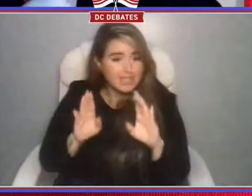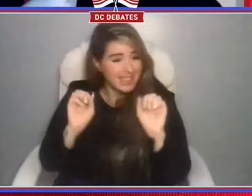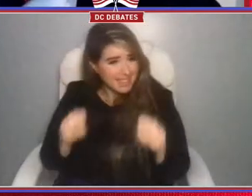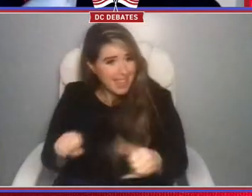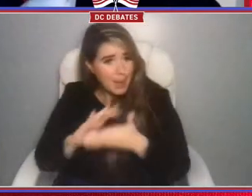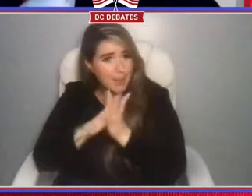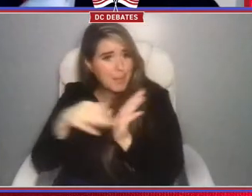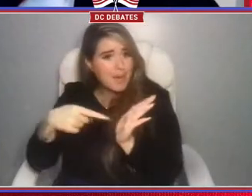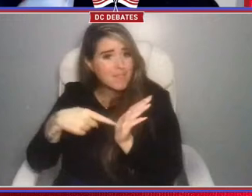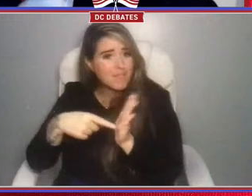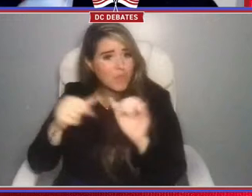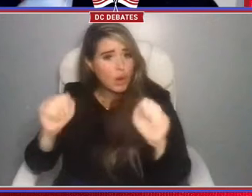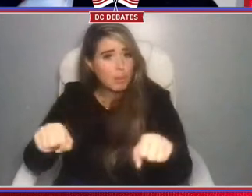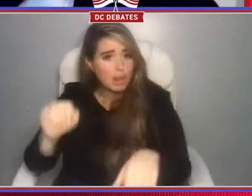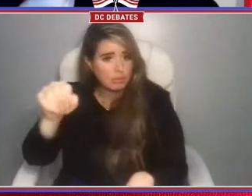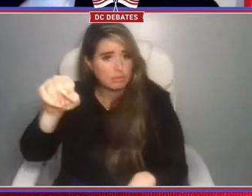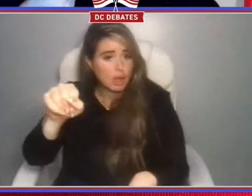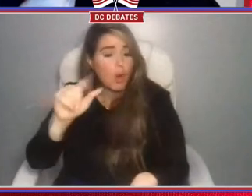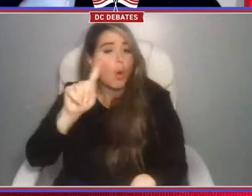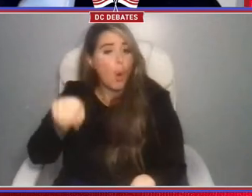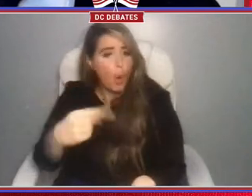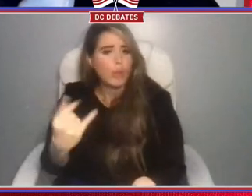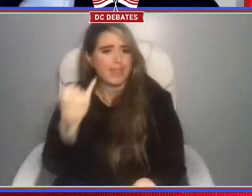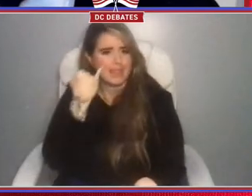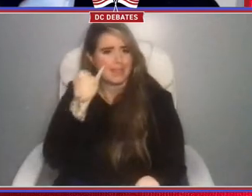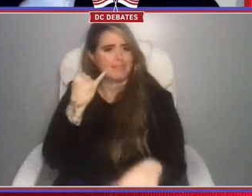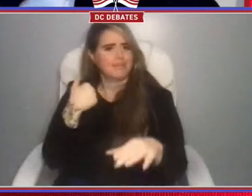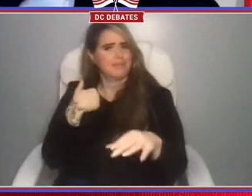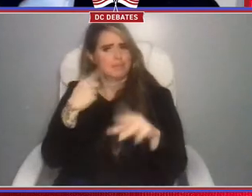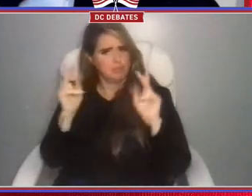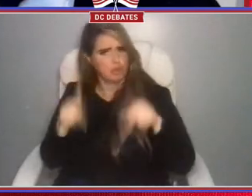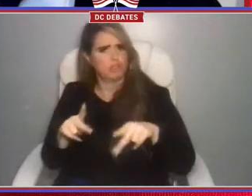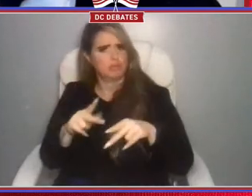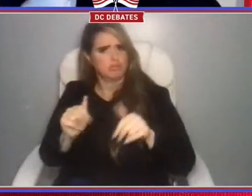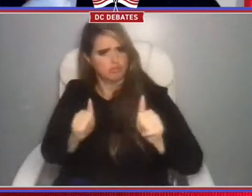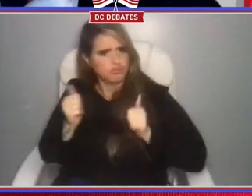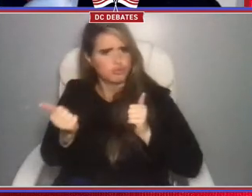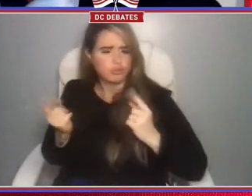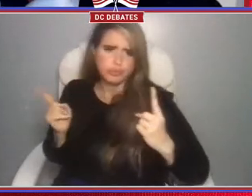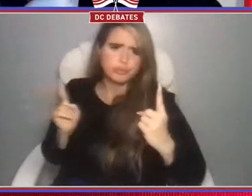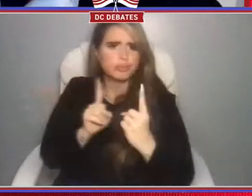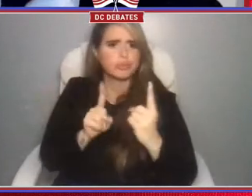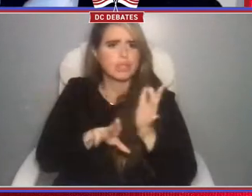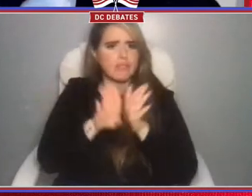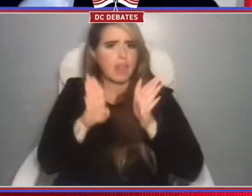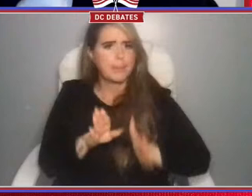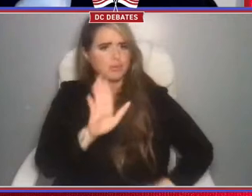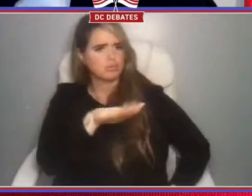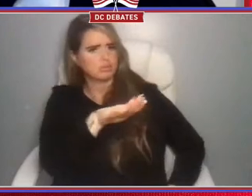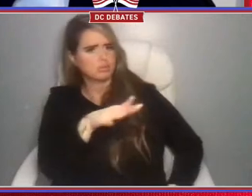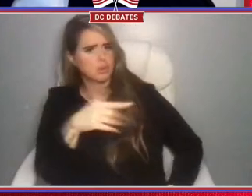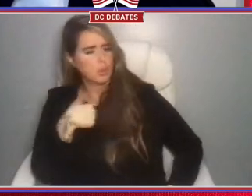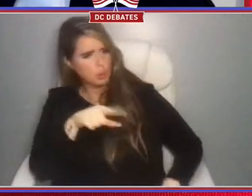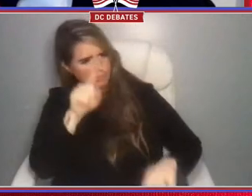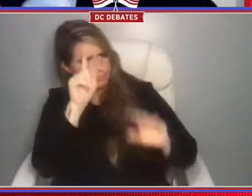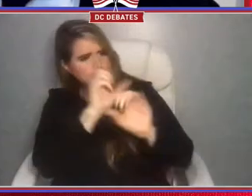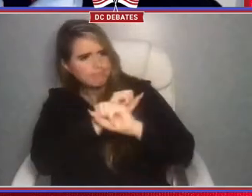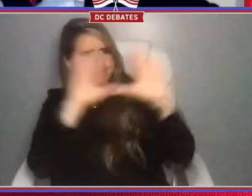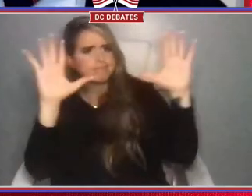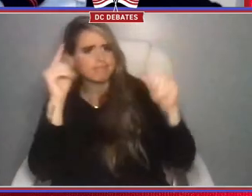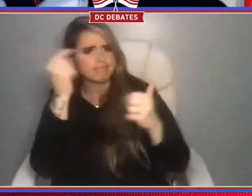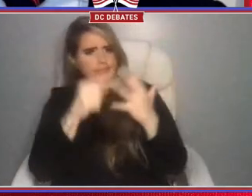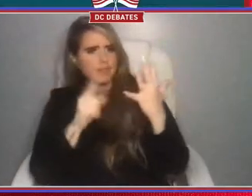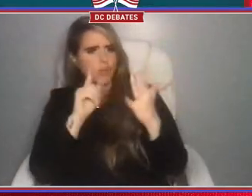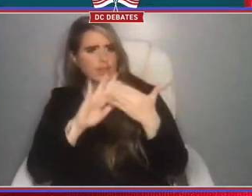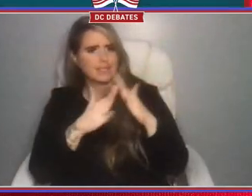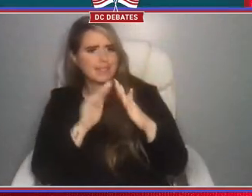a mayor like me who will stand up to developers and set a clear vision for thank our you. City so that they are not dictating the vision for our city. All